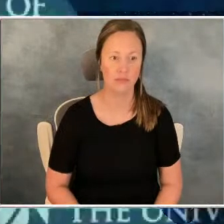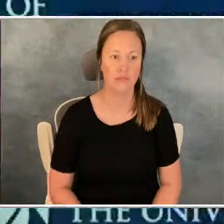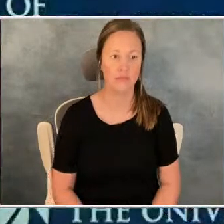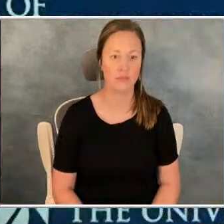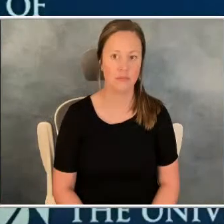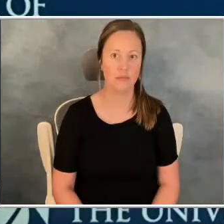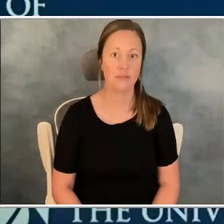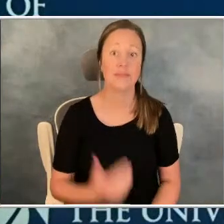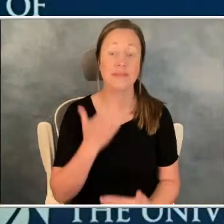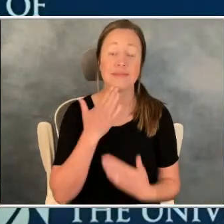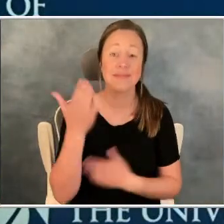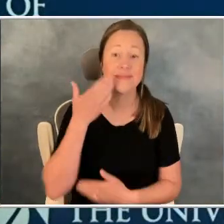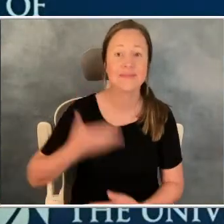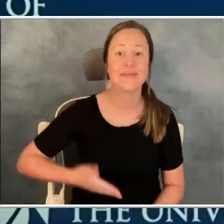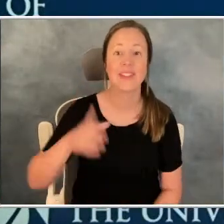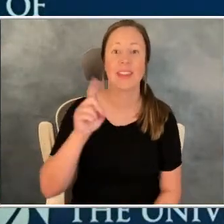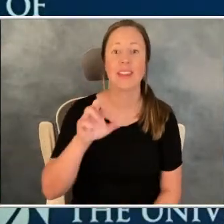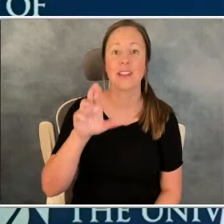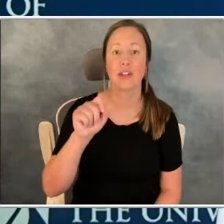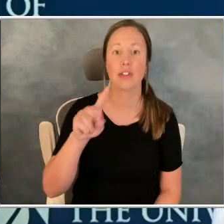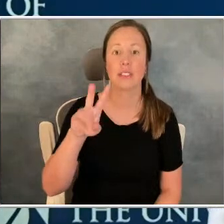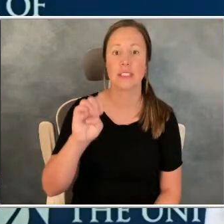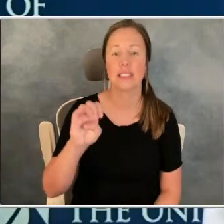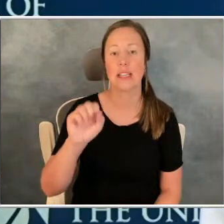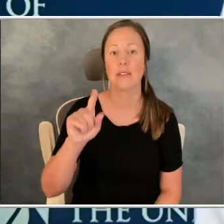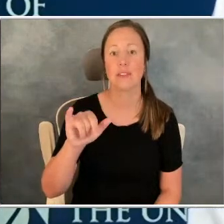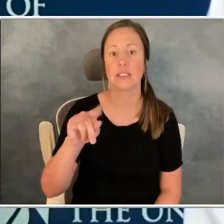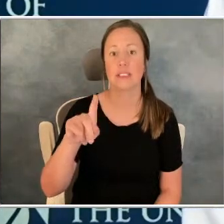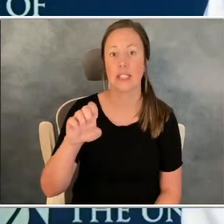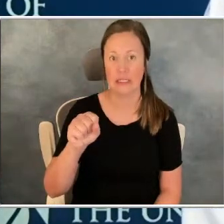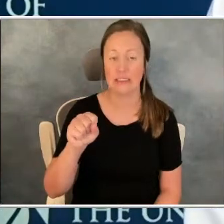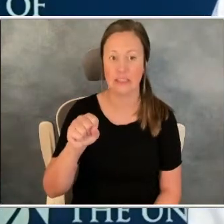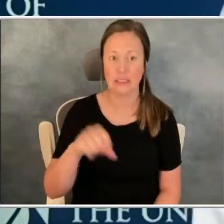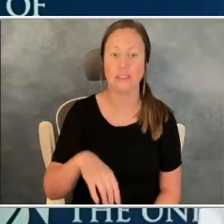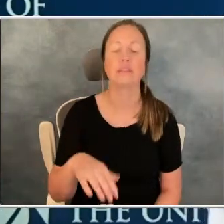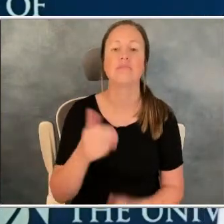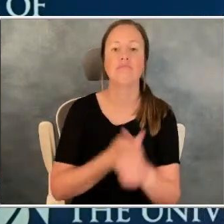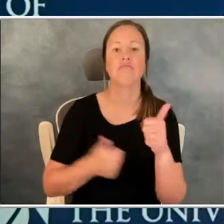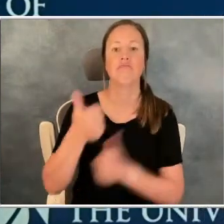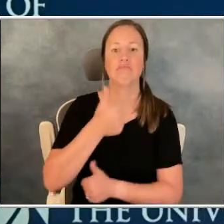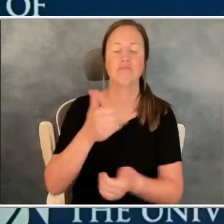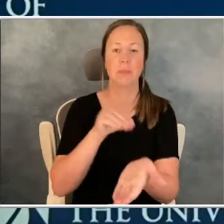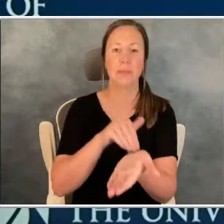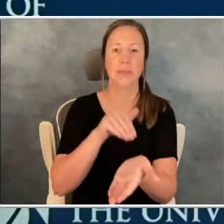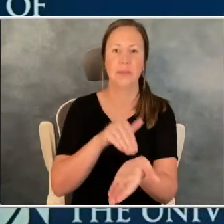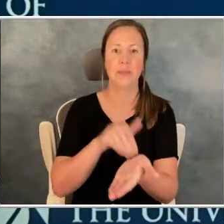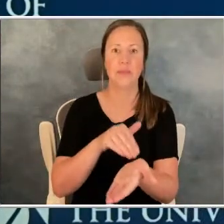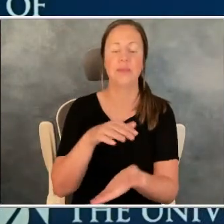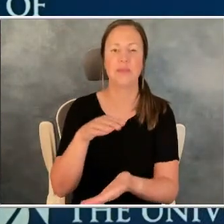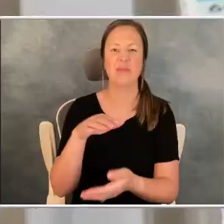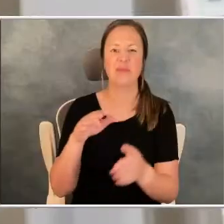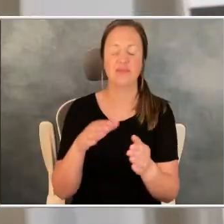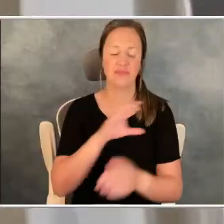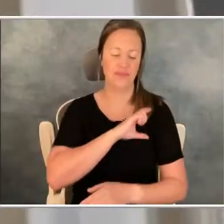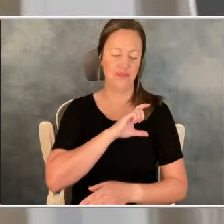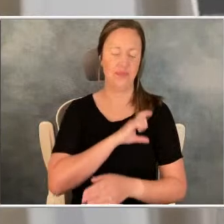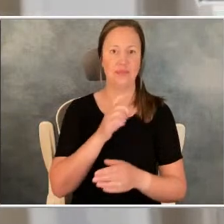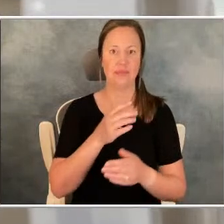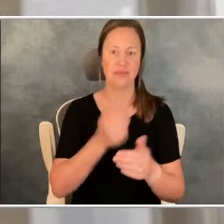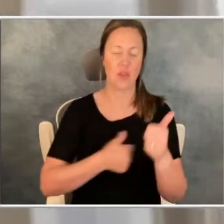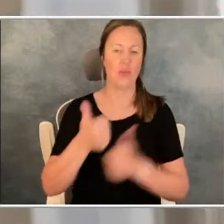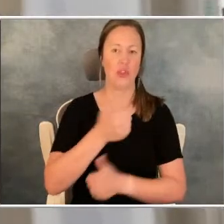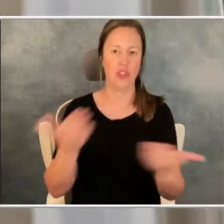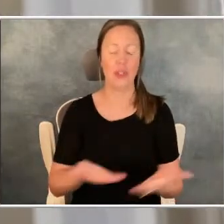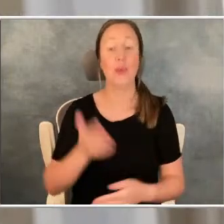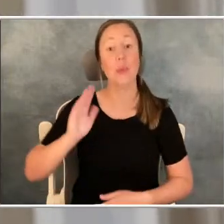Hey, good morning. I'm Dr. Steve Stites, Chief Medical Officer here at the University of Kansas Health System. Welcome back to Open Mics with Dr. Stites. You